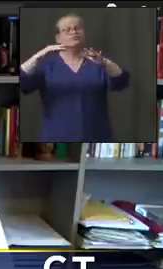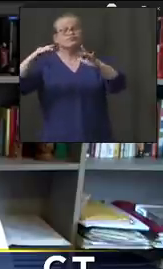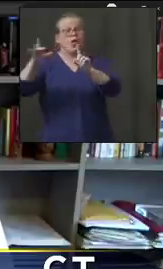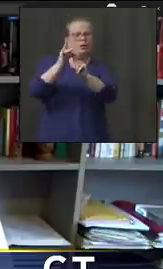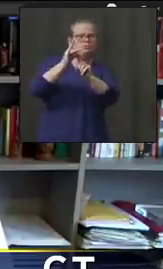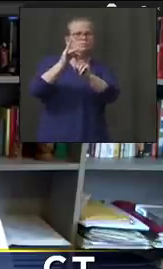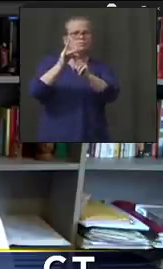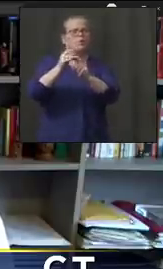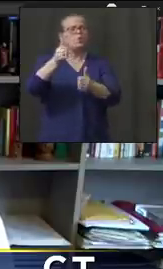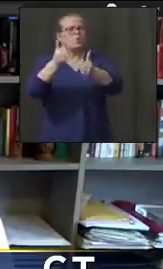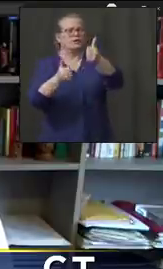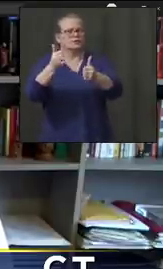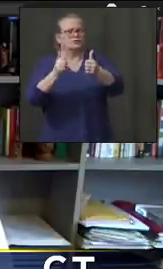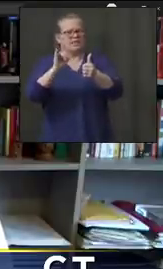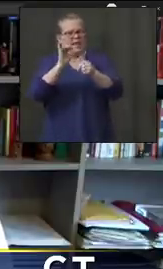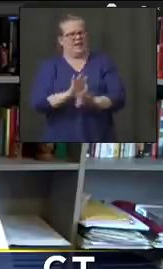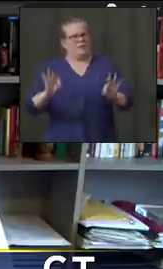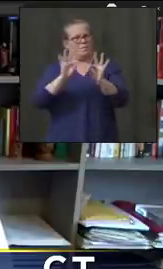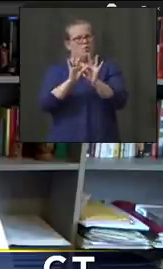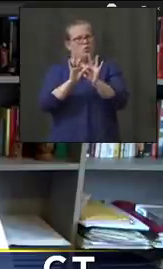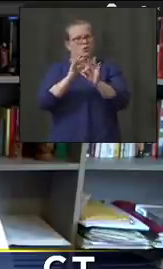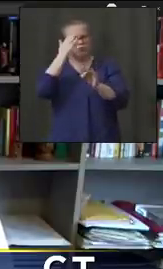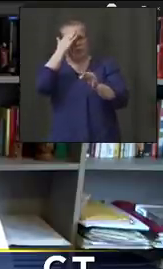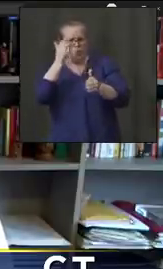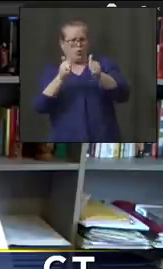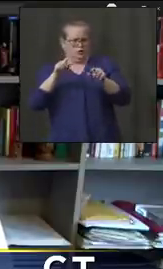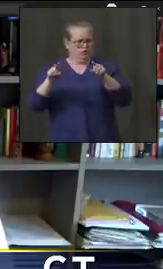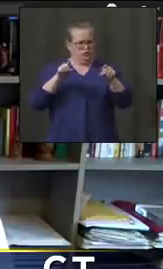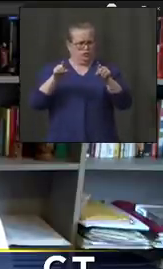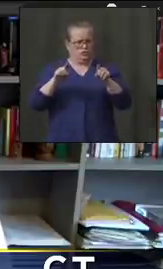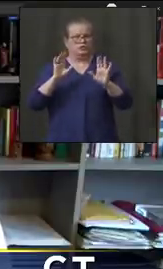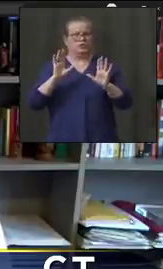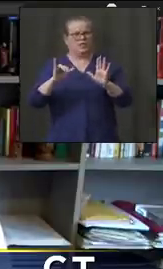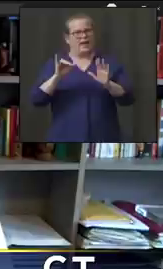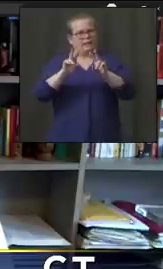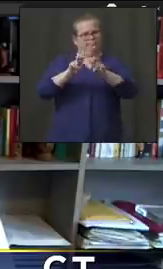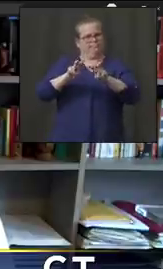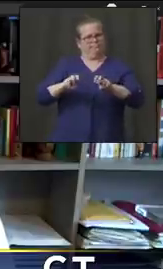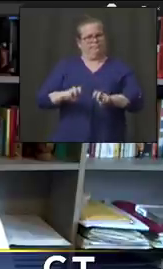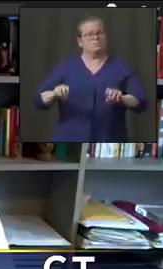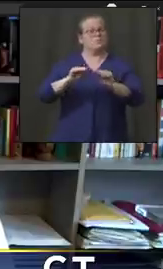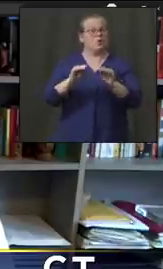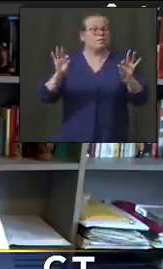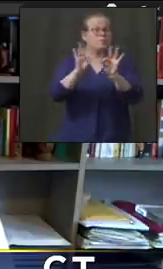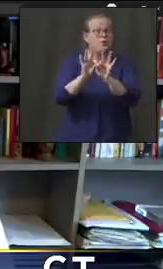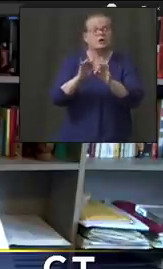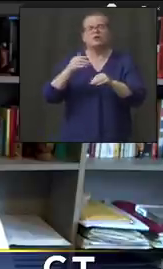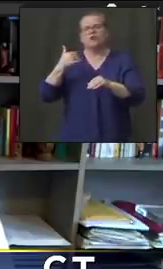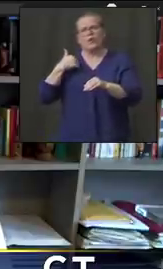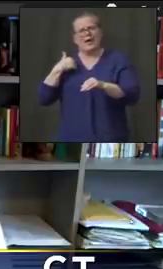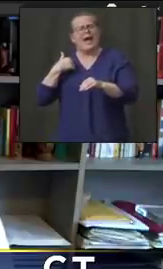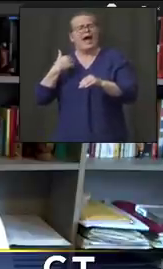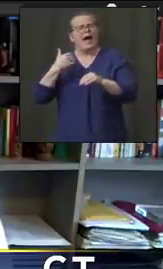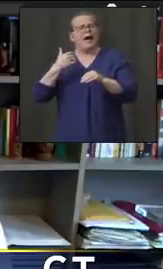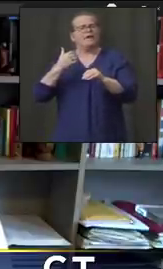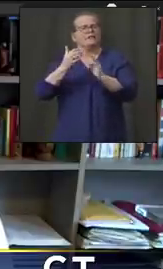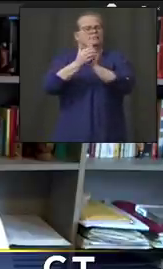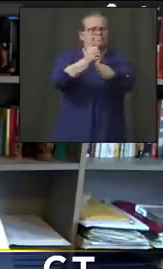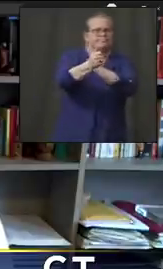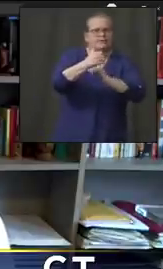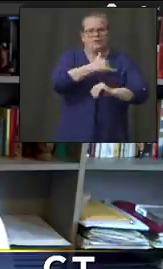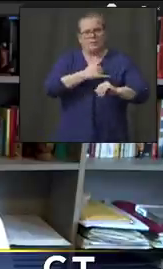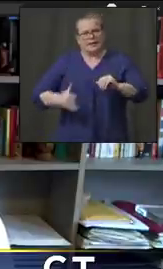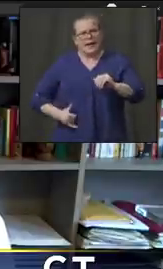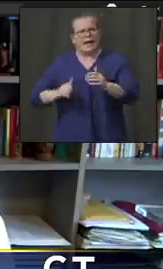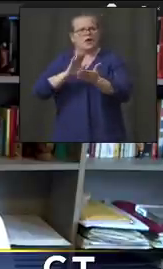Yale School of Public Health, Harlan Krumholtz, you know, from the Yale School of Medicine, that are really going to be drilling down and looking at those numbers every day, together with Matt